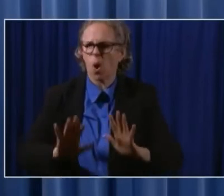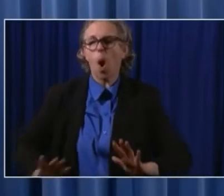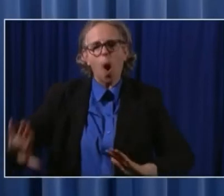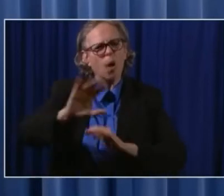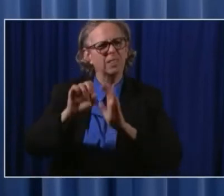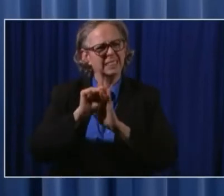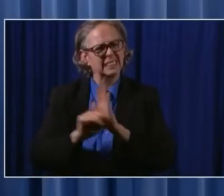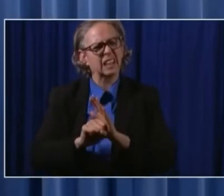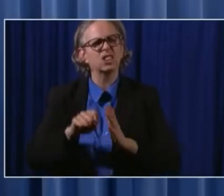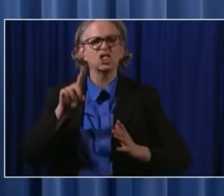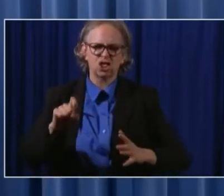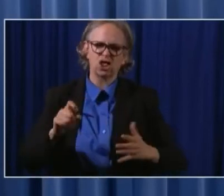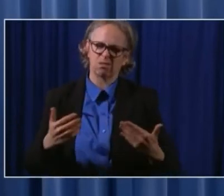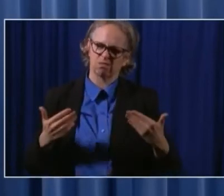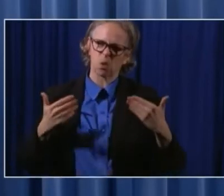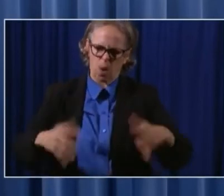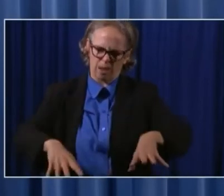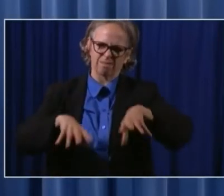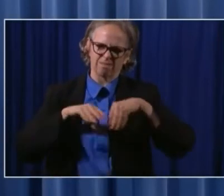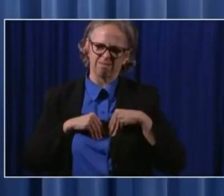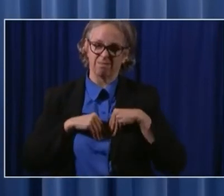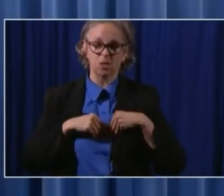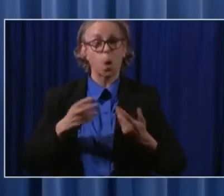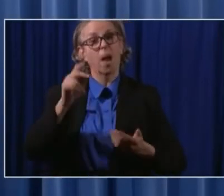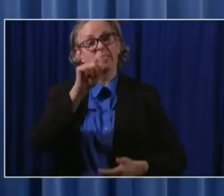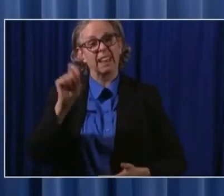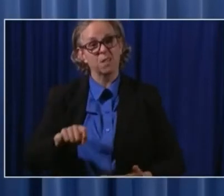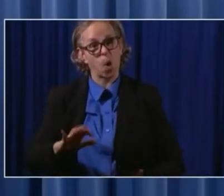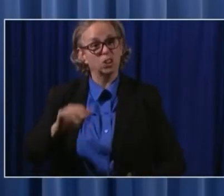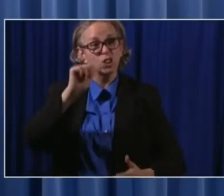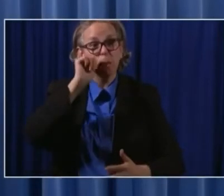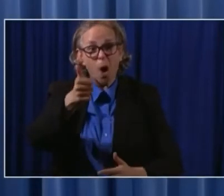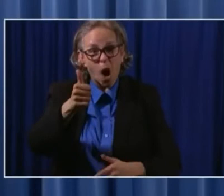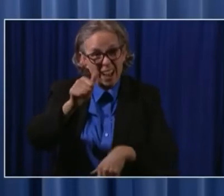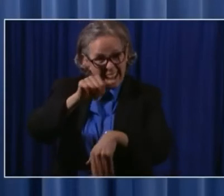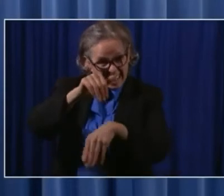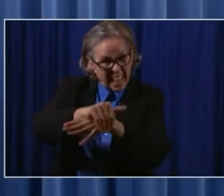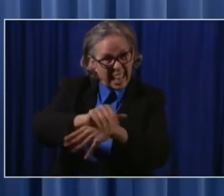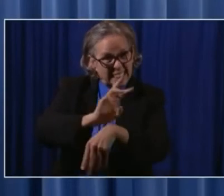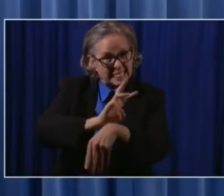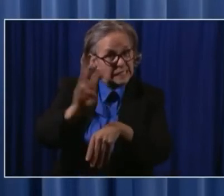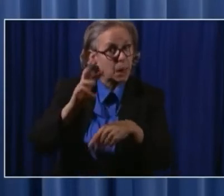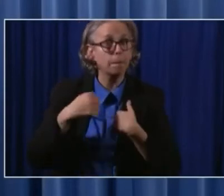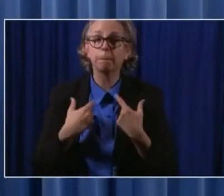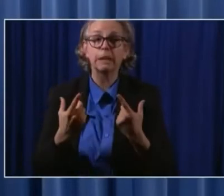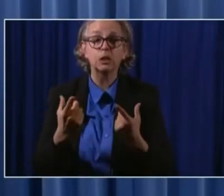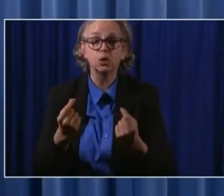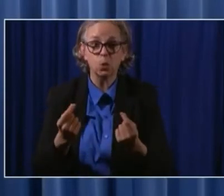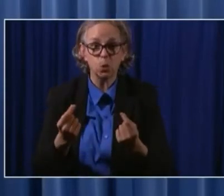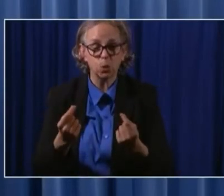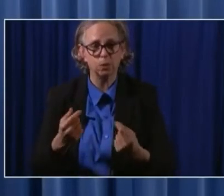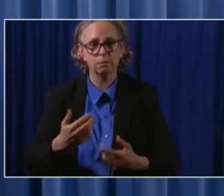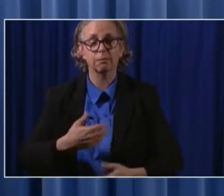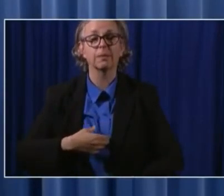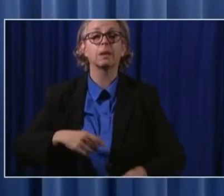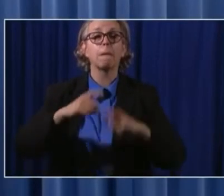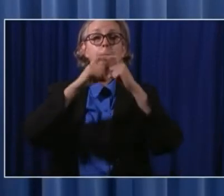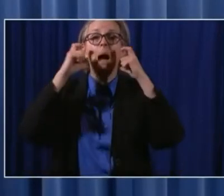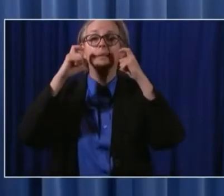therefore, tomorrow at 6 o'clock, tomorrow night, our mask order for people who are out in